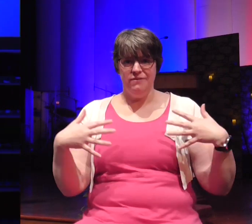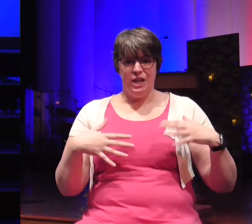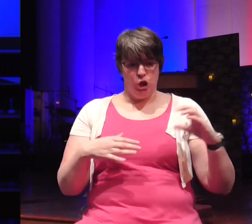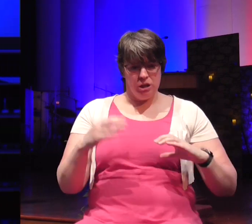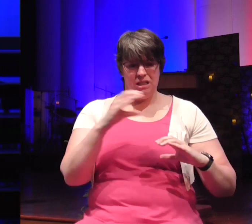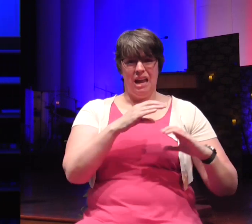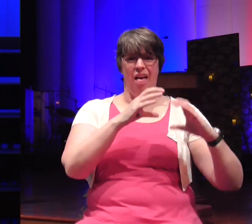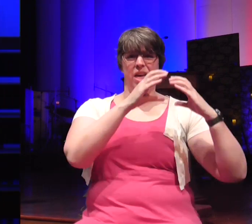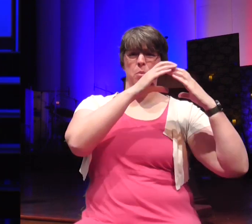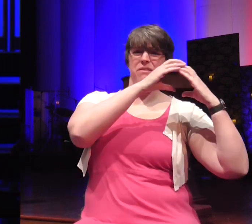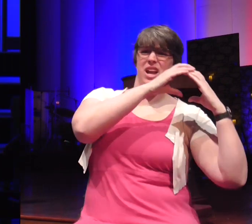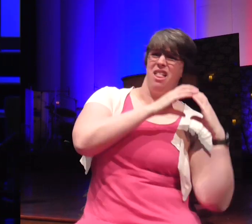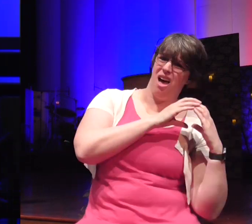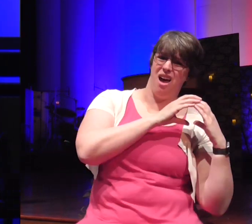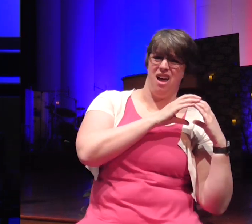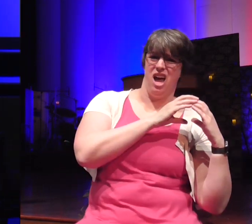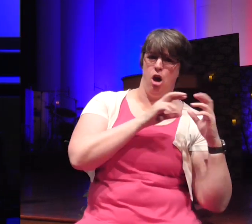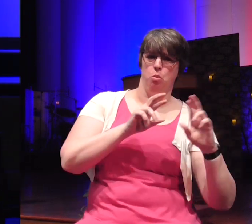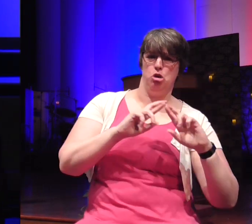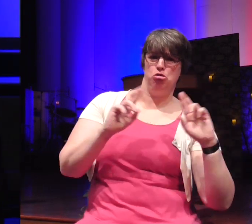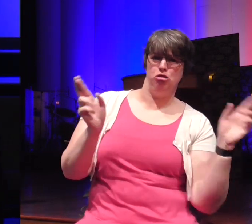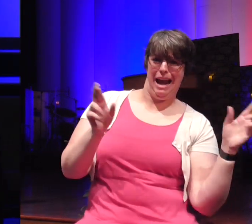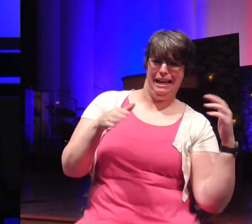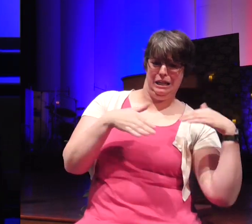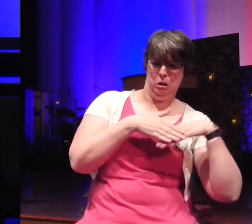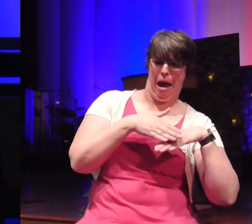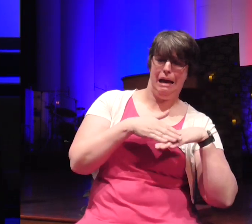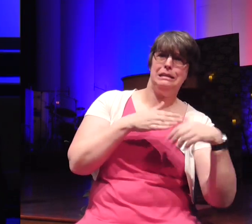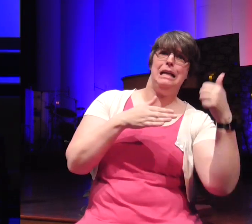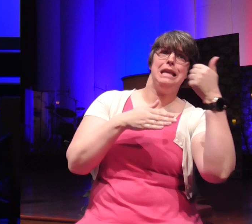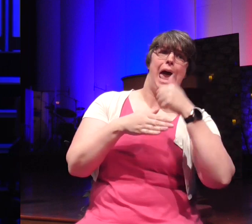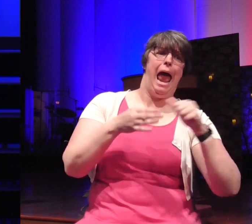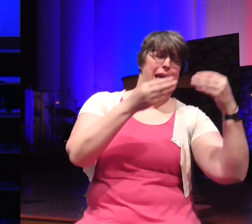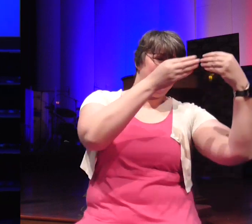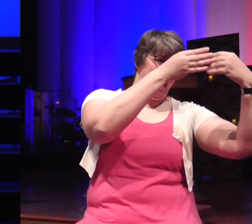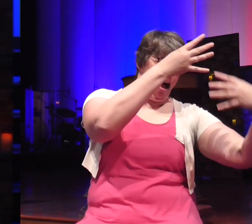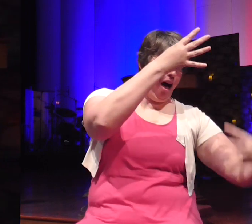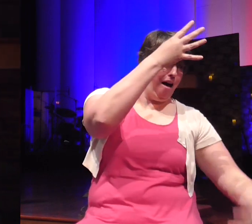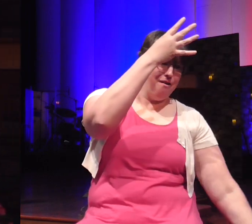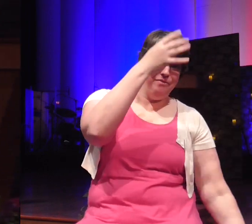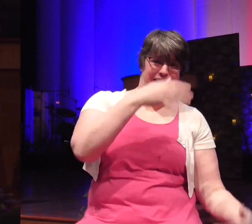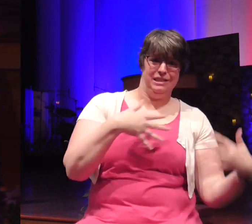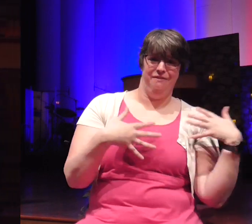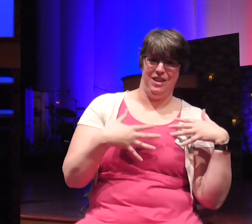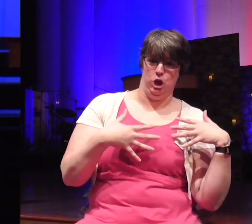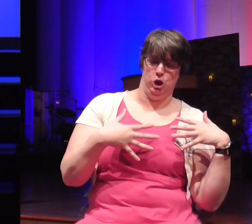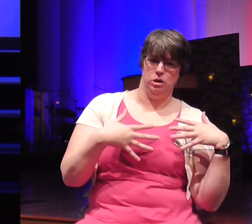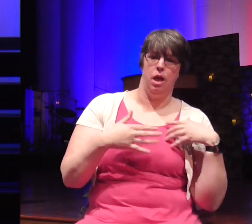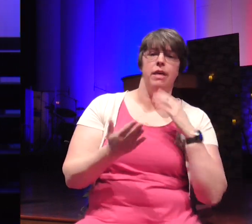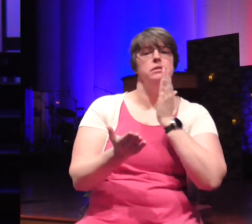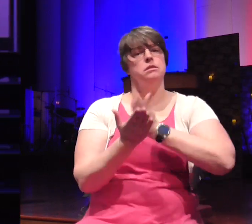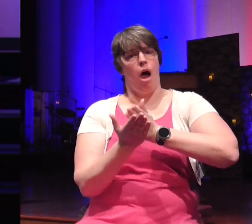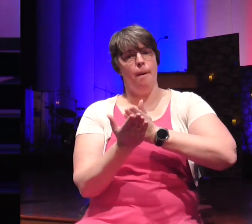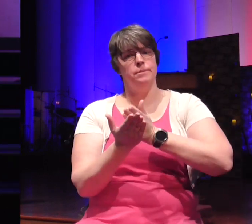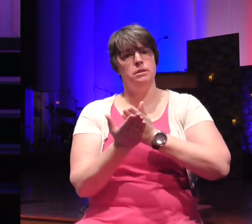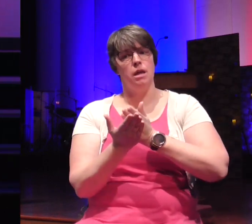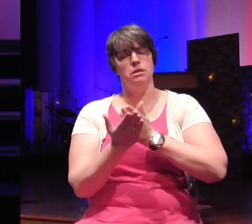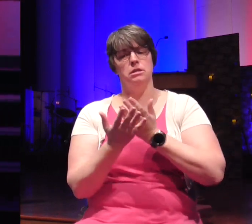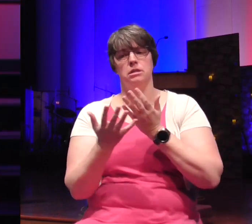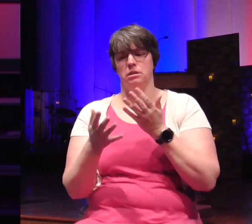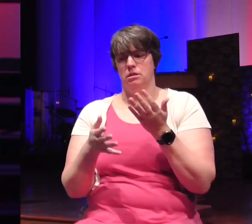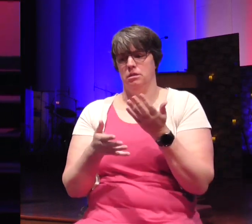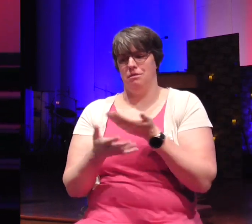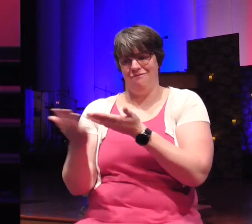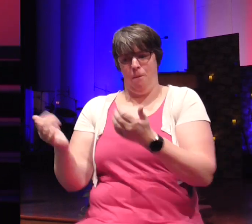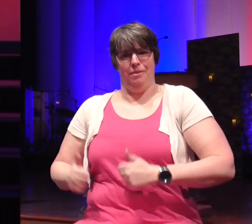loaded down and fully ready to access any menu of fear necessary to stop us from being vulnerable,